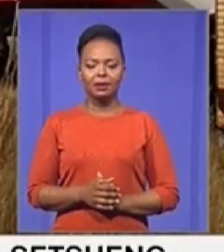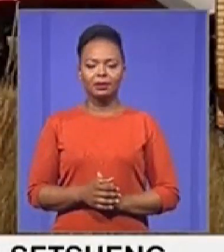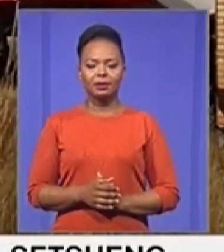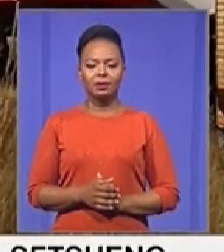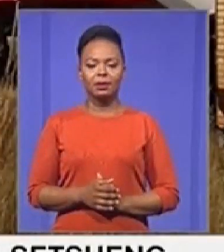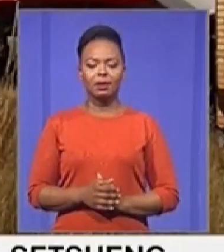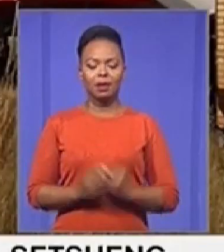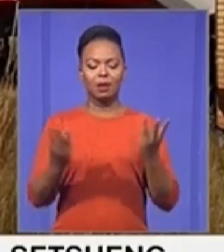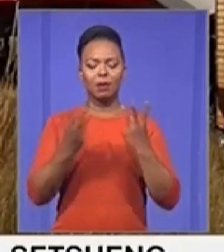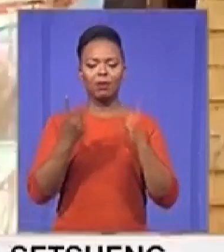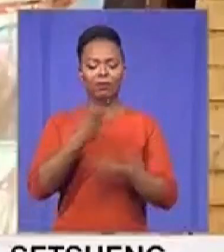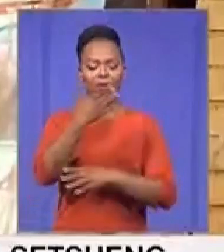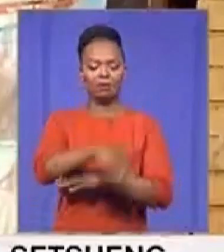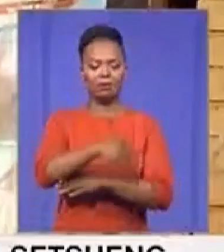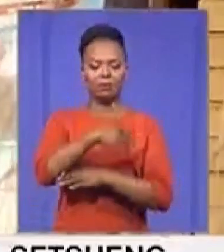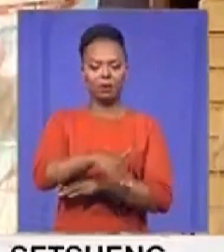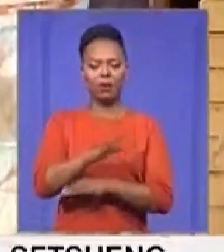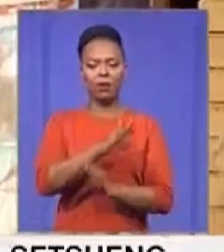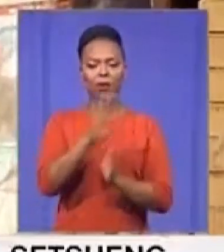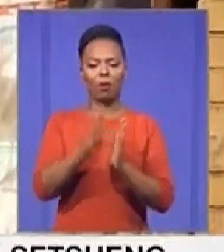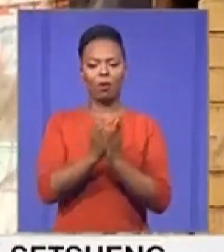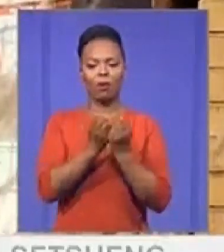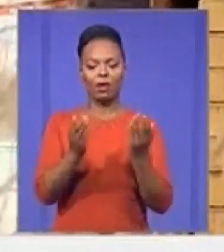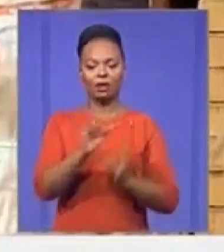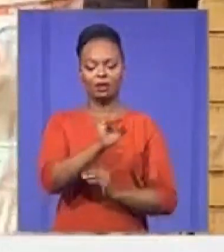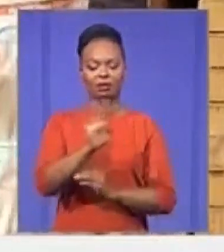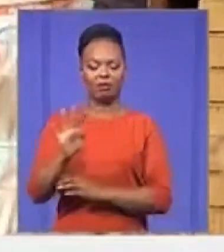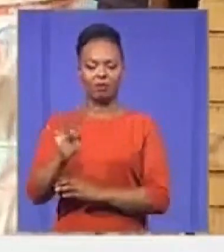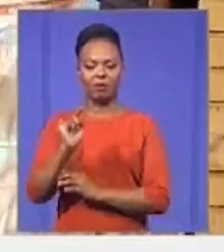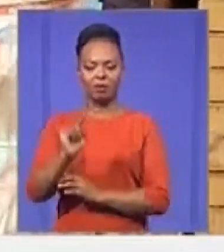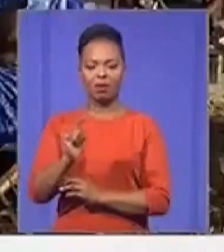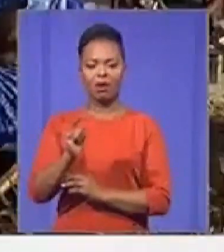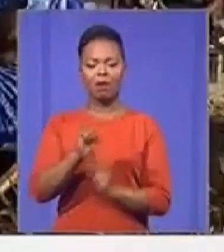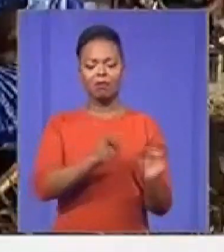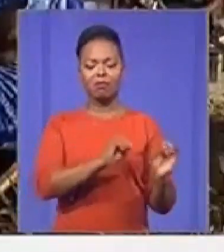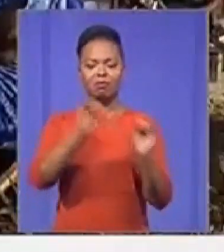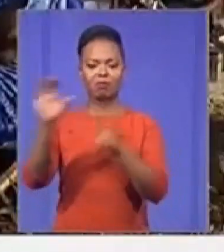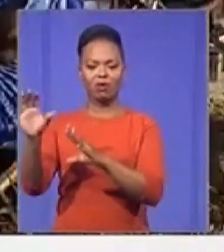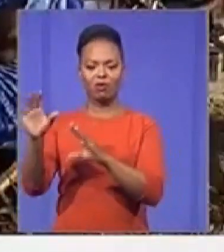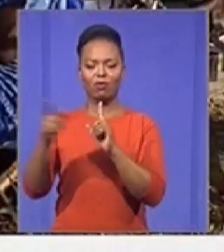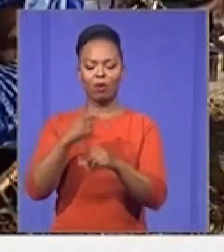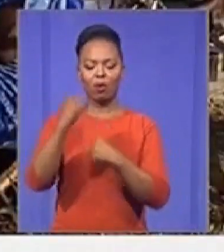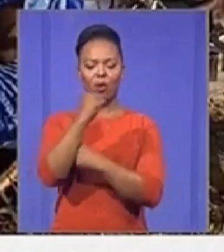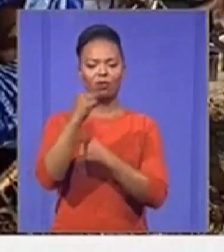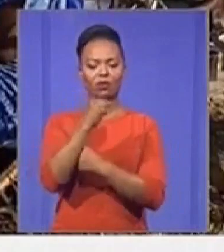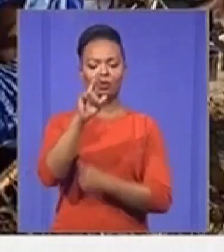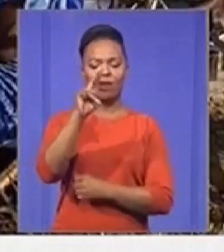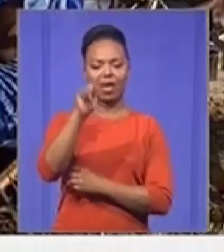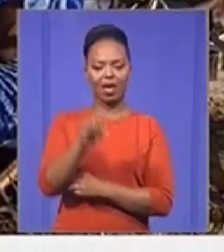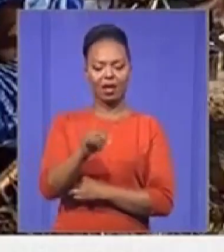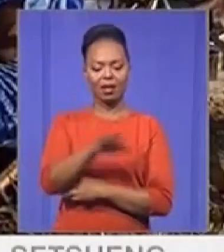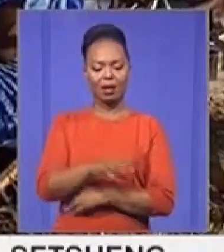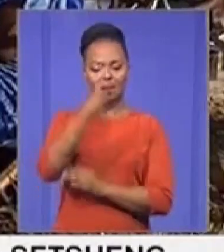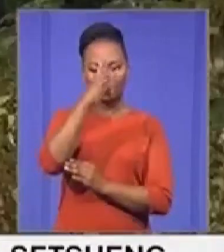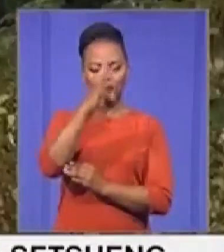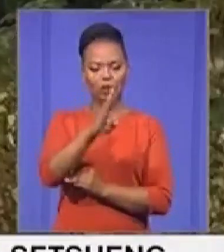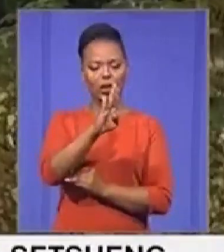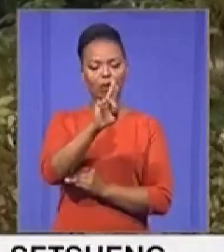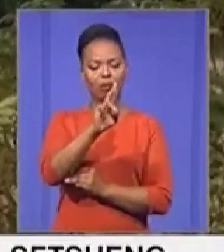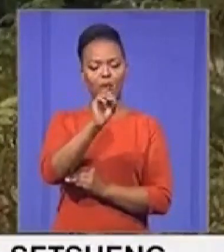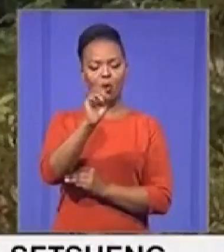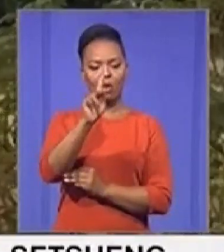Baphaphathehi ba 64 ba tlositsweng ka ntle ho dikantoro tsa United Nations Brooklyn ba re batlile Afrika Borwa ka tshepo